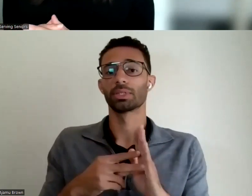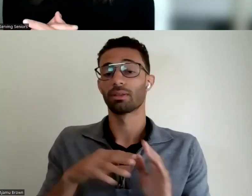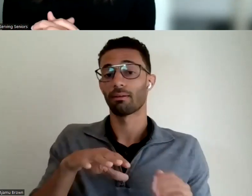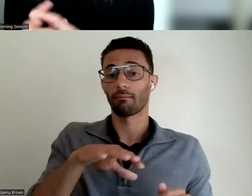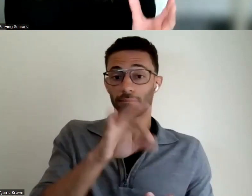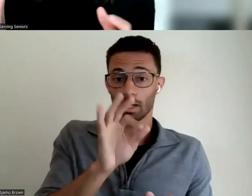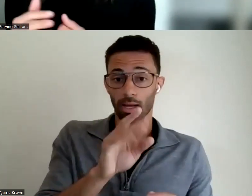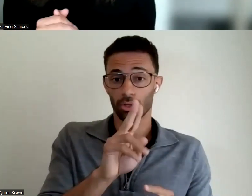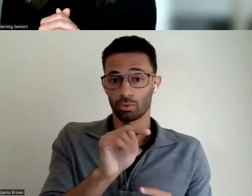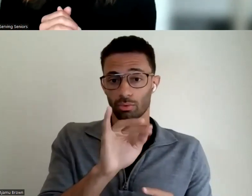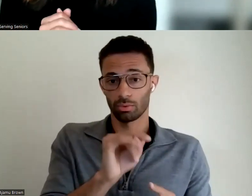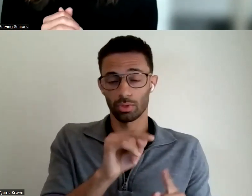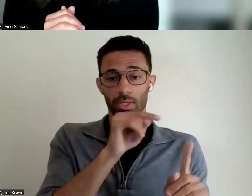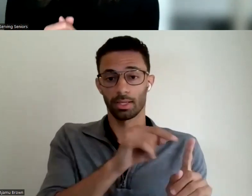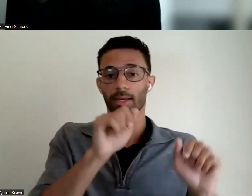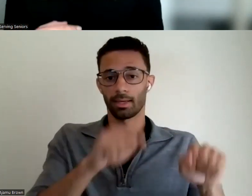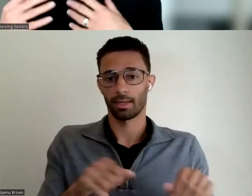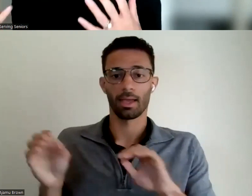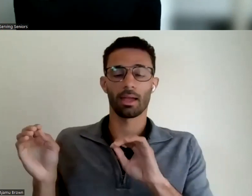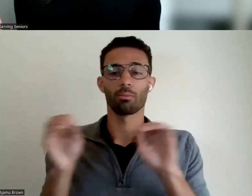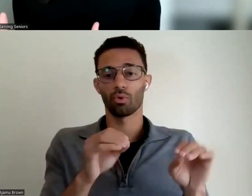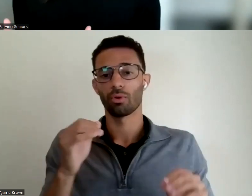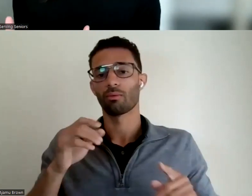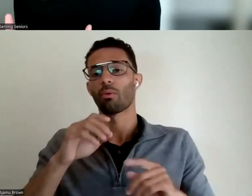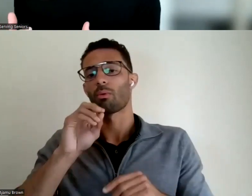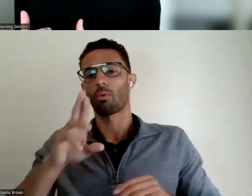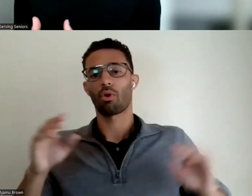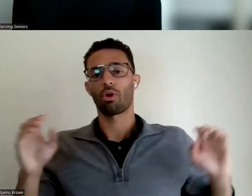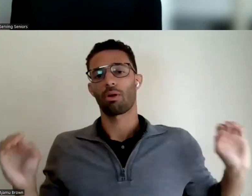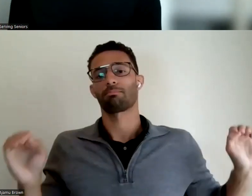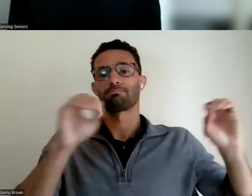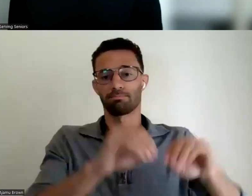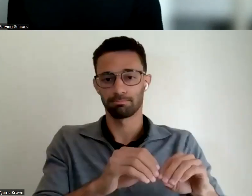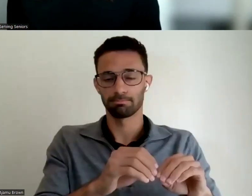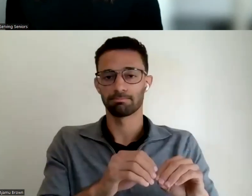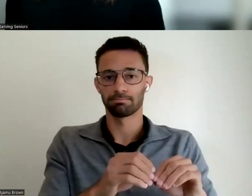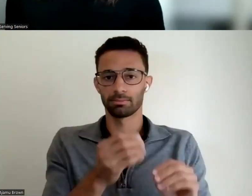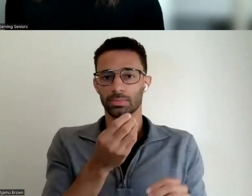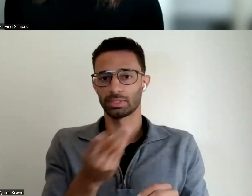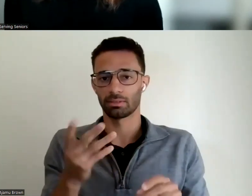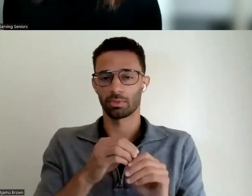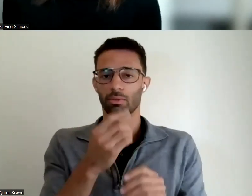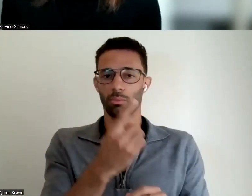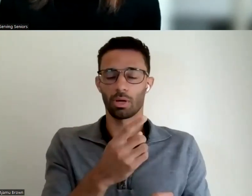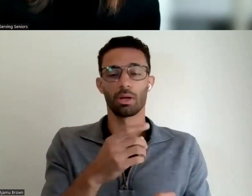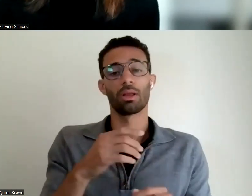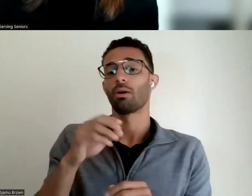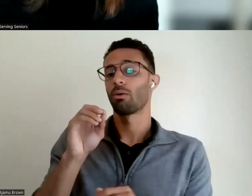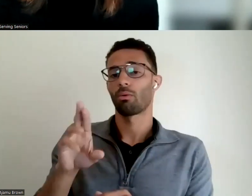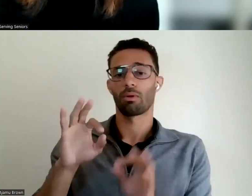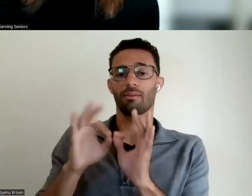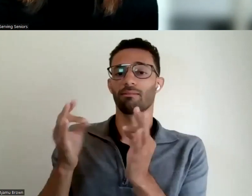move into together, if it is family reunification. And then I do think